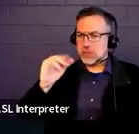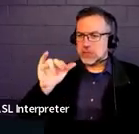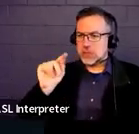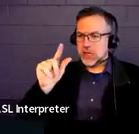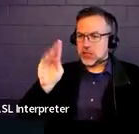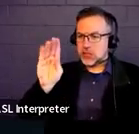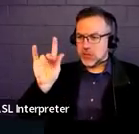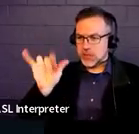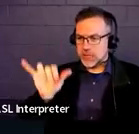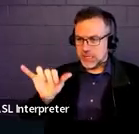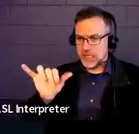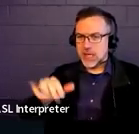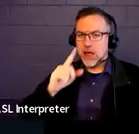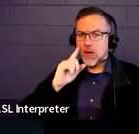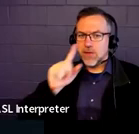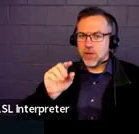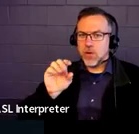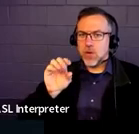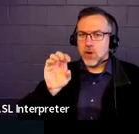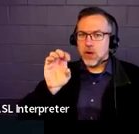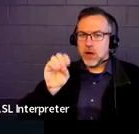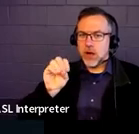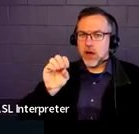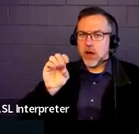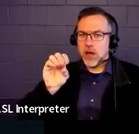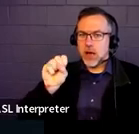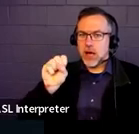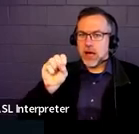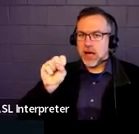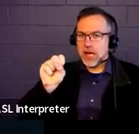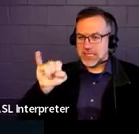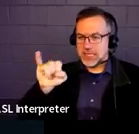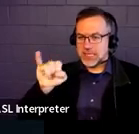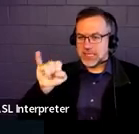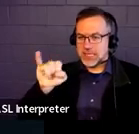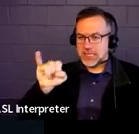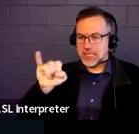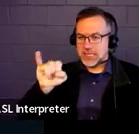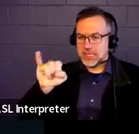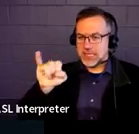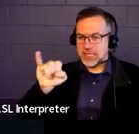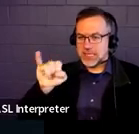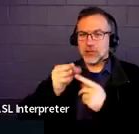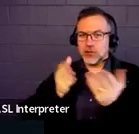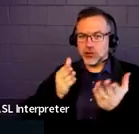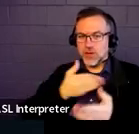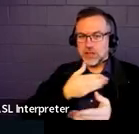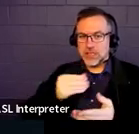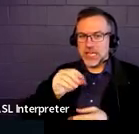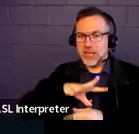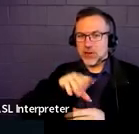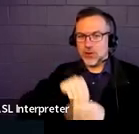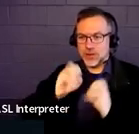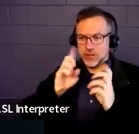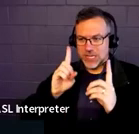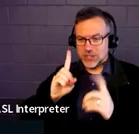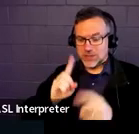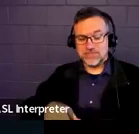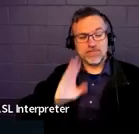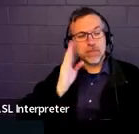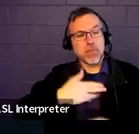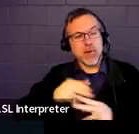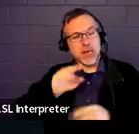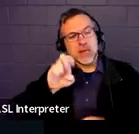of Special Services and Inclusive Education. Thank you. I'm Leora